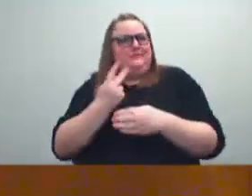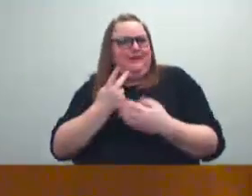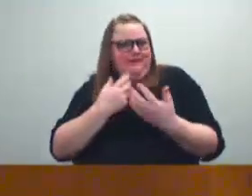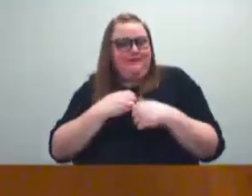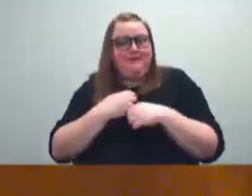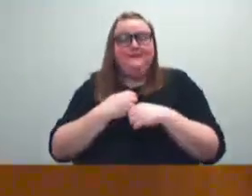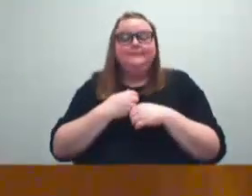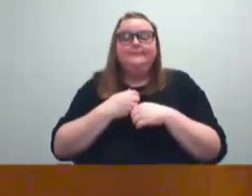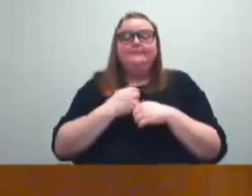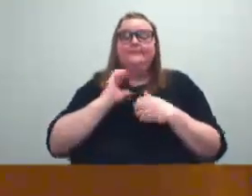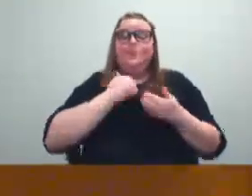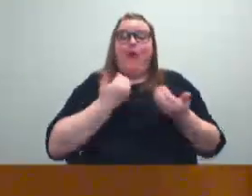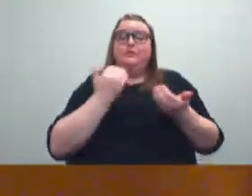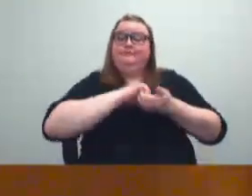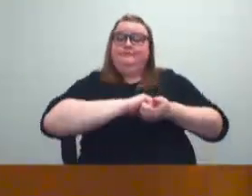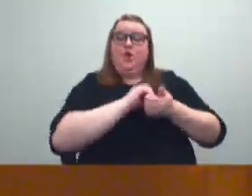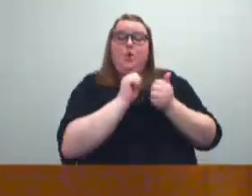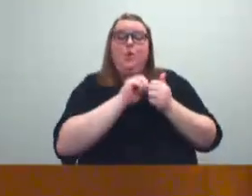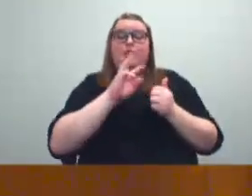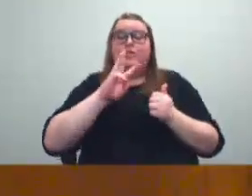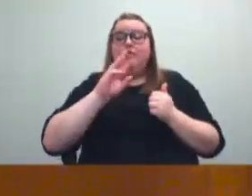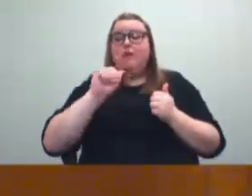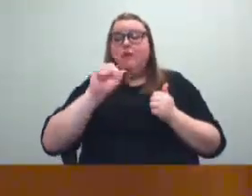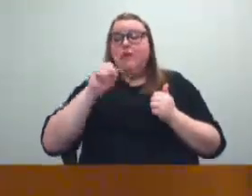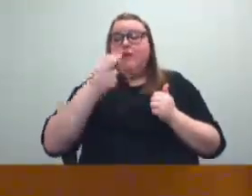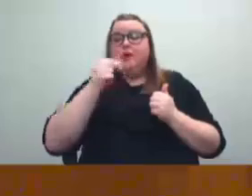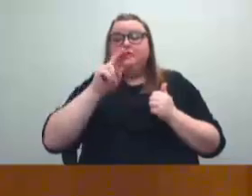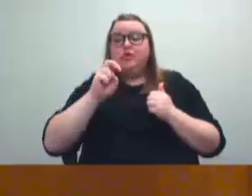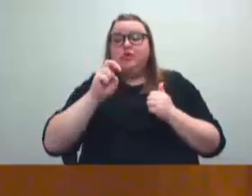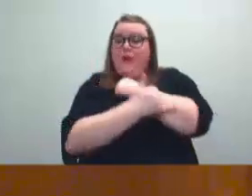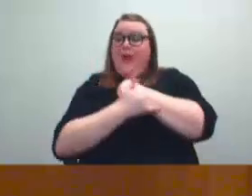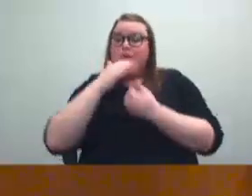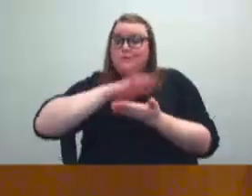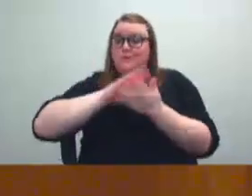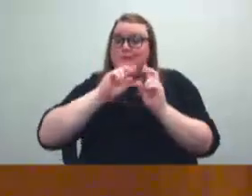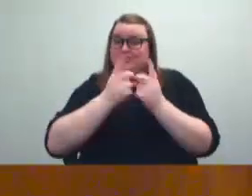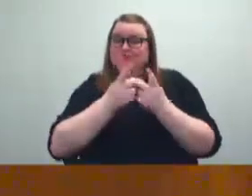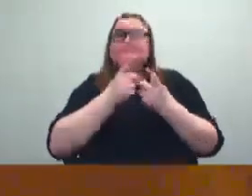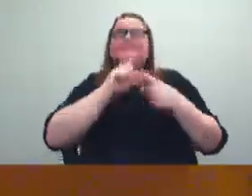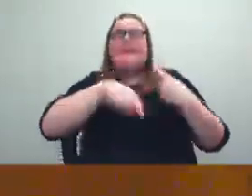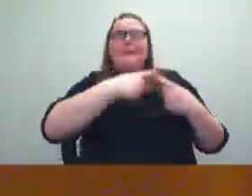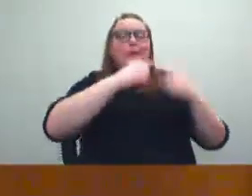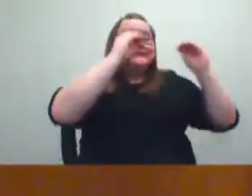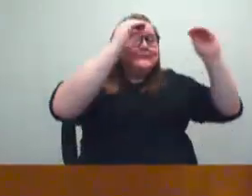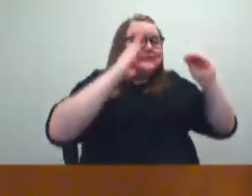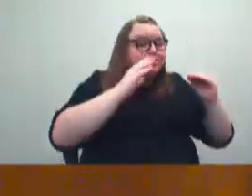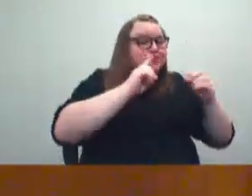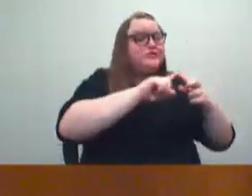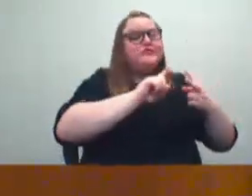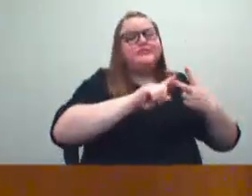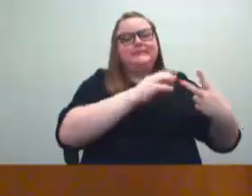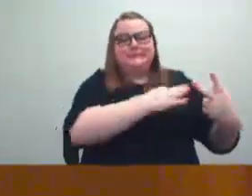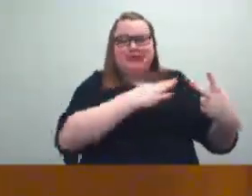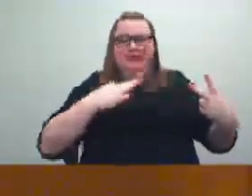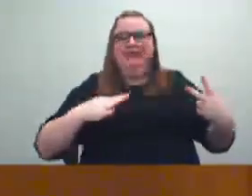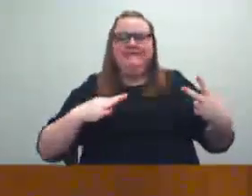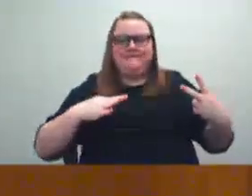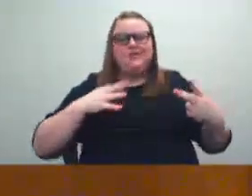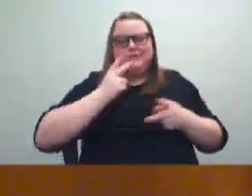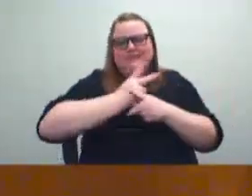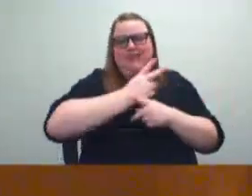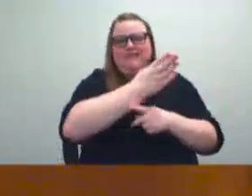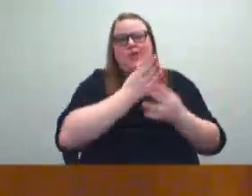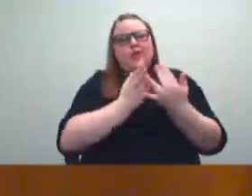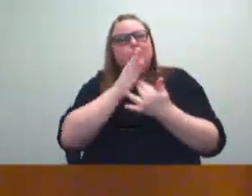the teachers and the staff for Washoe County School District, so that's who we're managing mostly through the drive-through location that I mentioned.